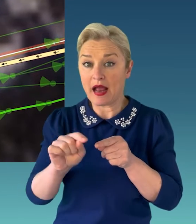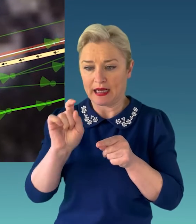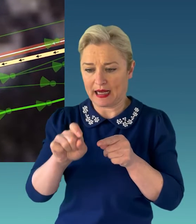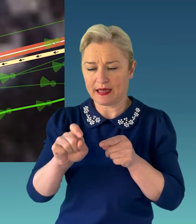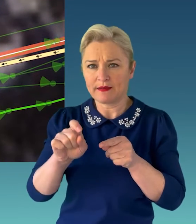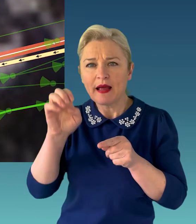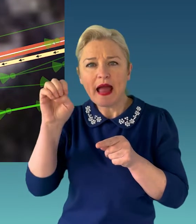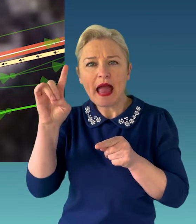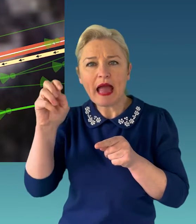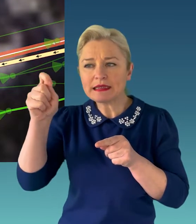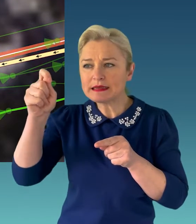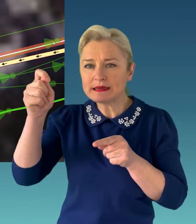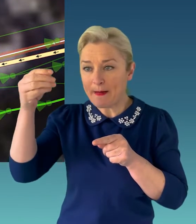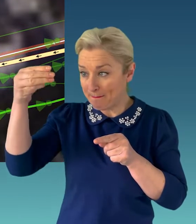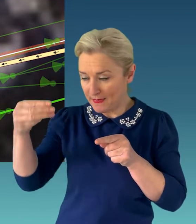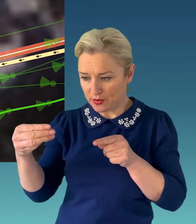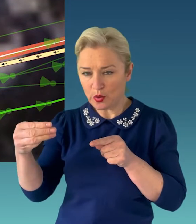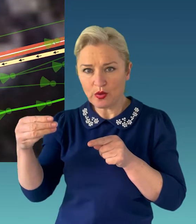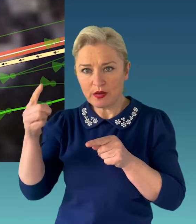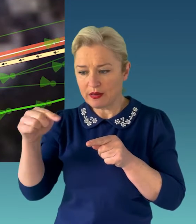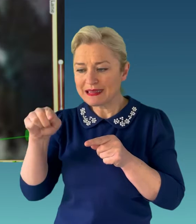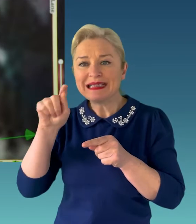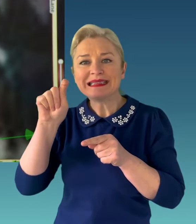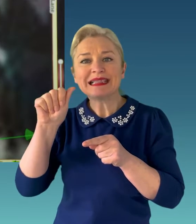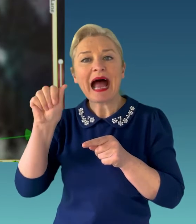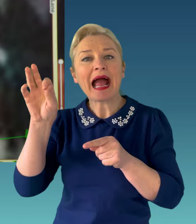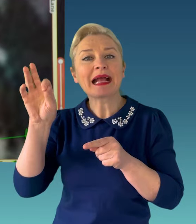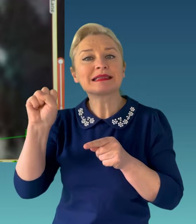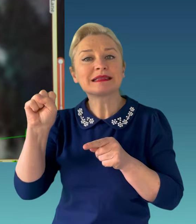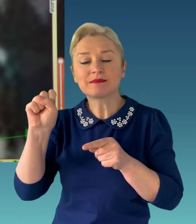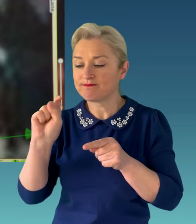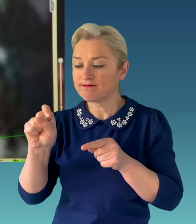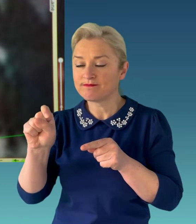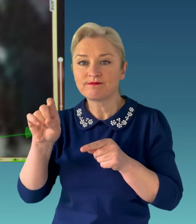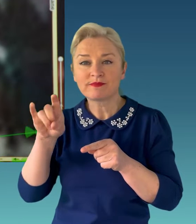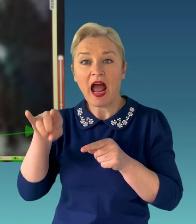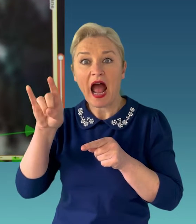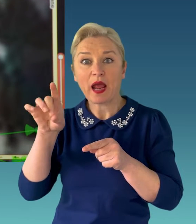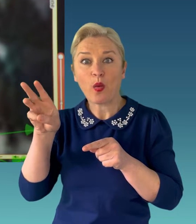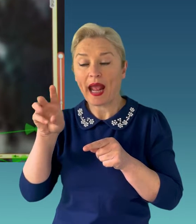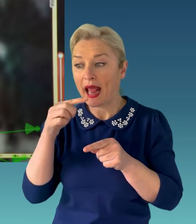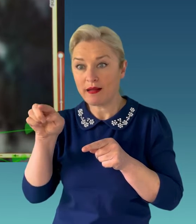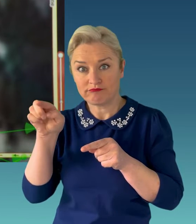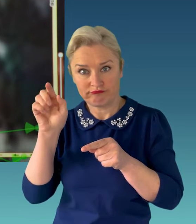menu, scroll down to Tags, and select Highway on the left here.